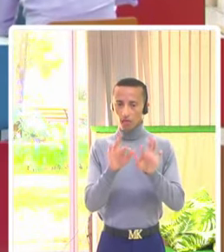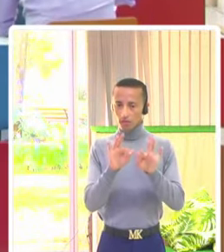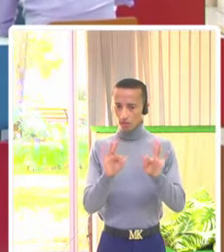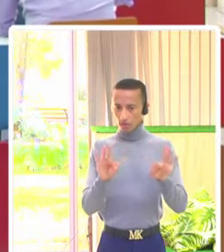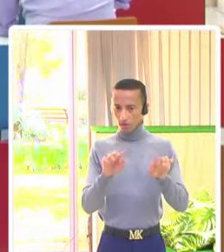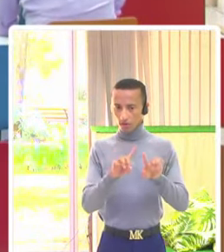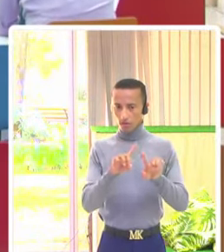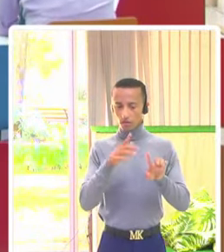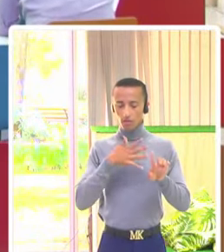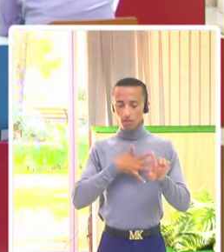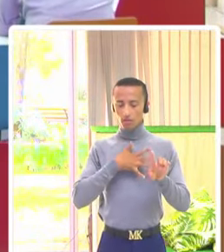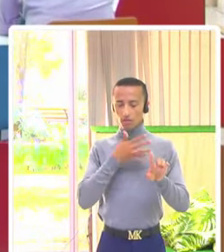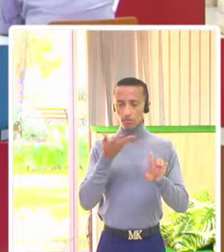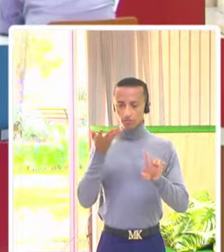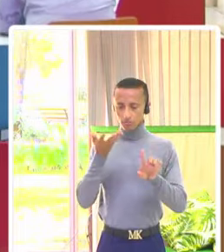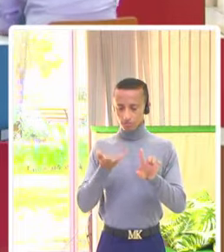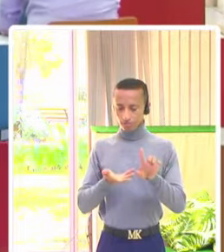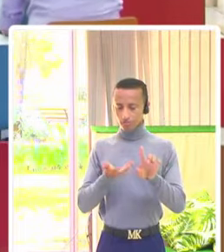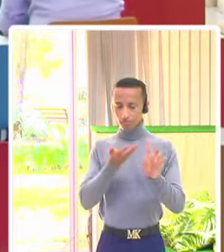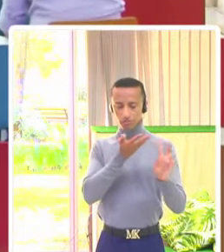you both.